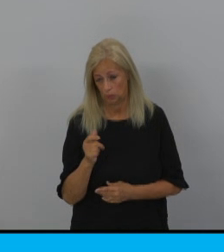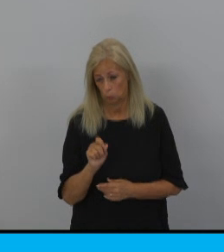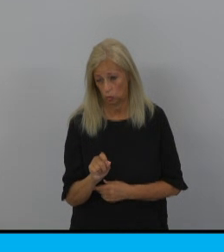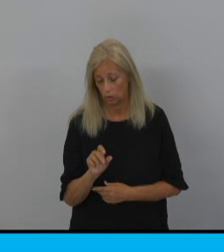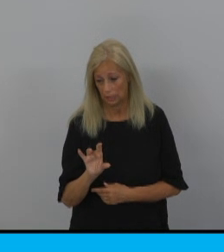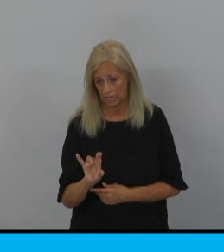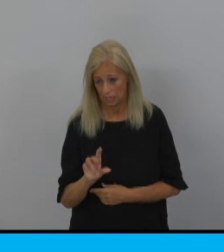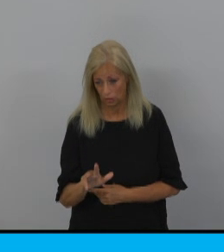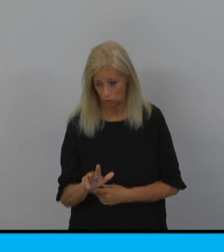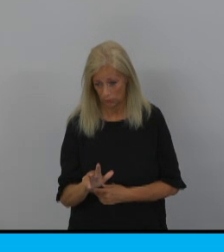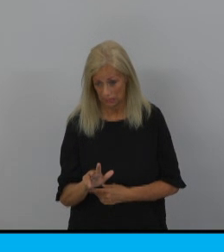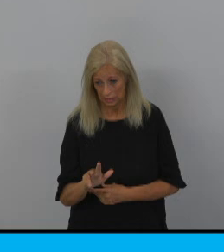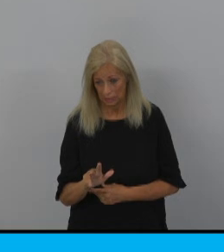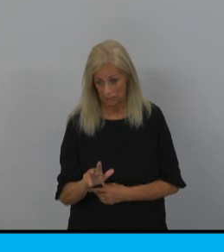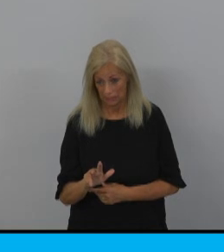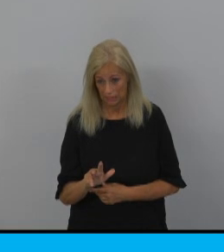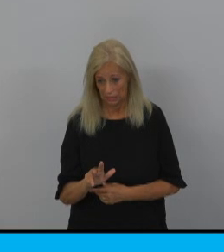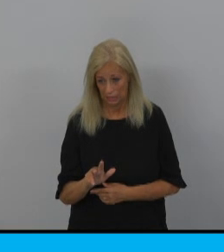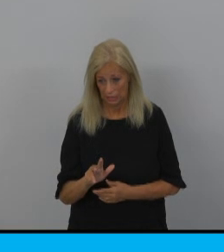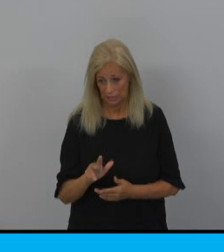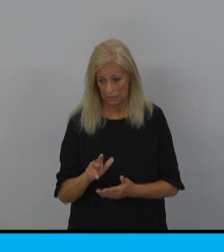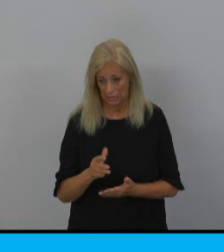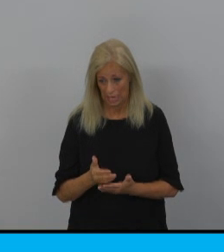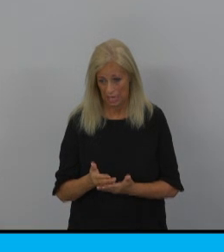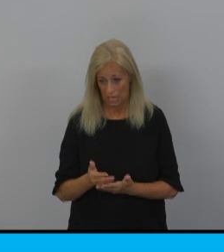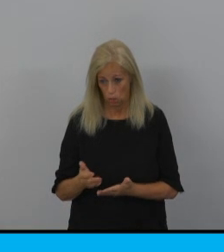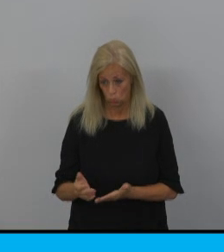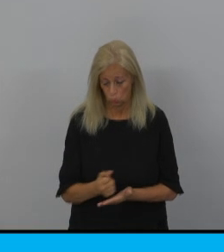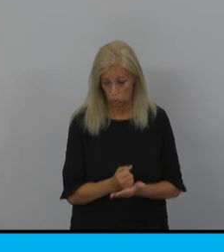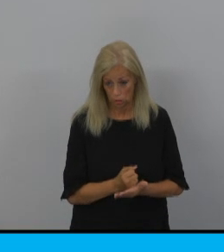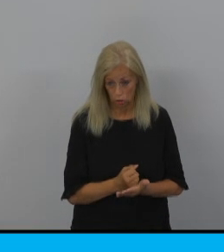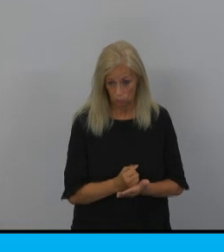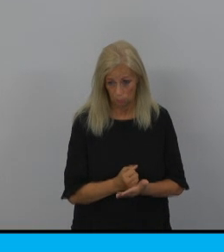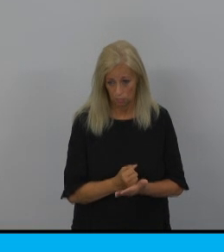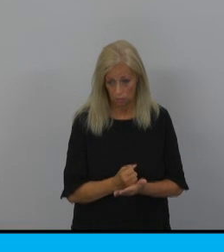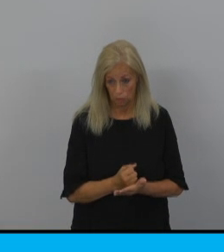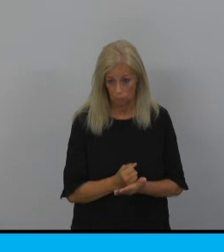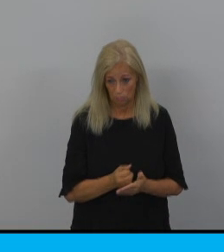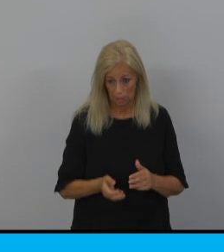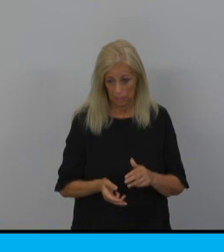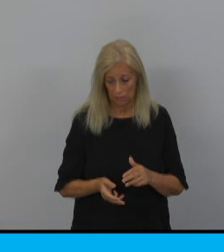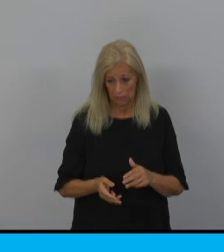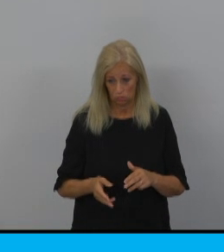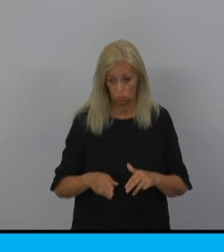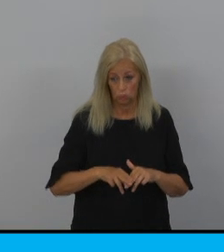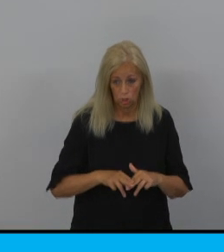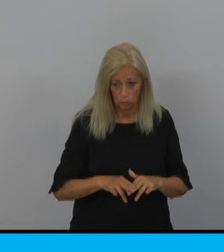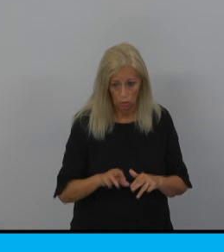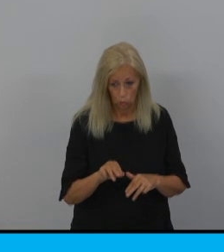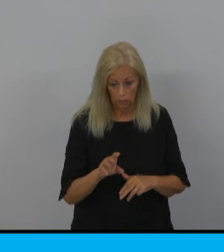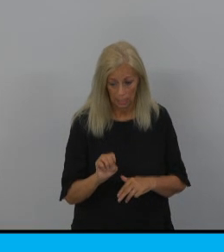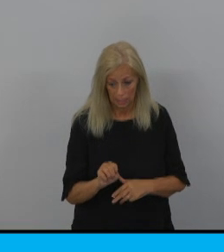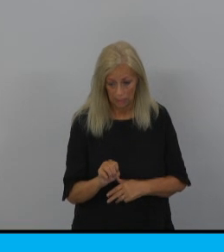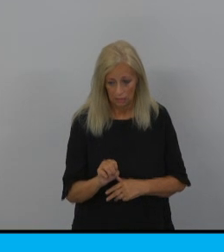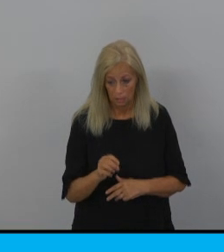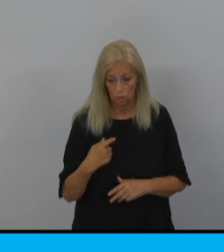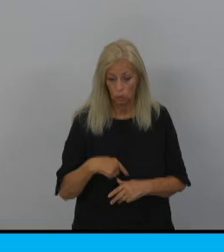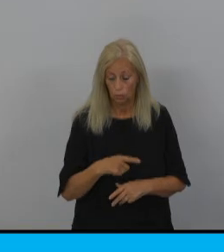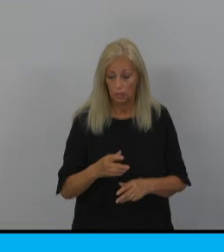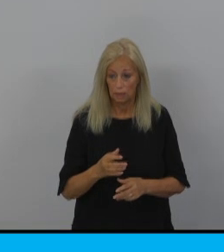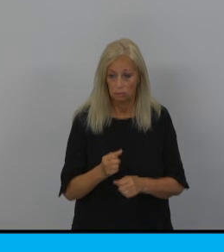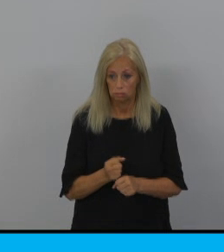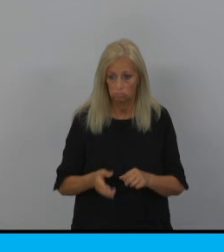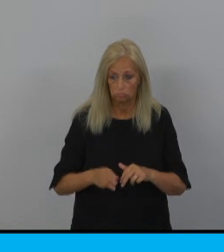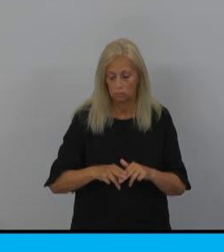13.83 cent enrichment rate. We actually approved in 2015 17